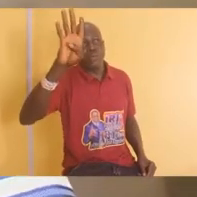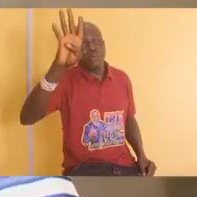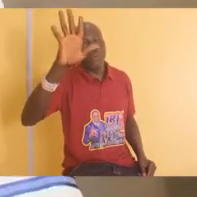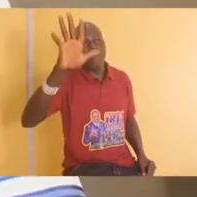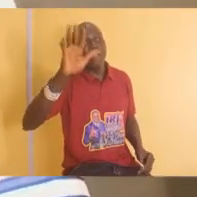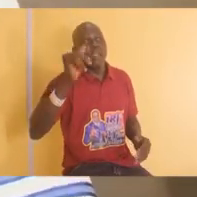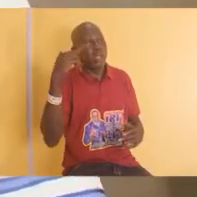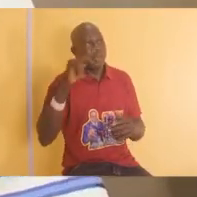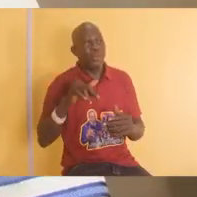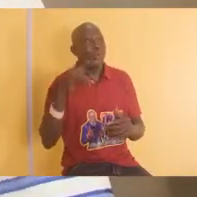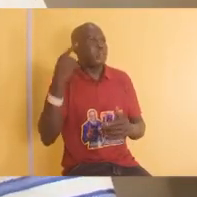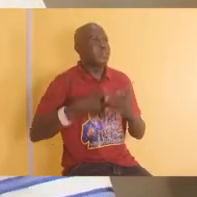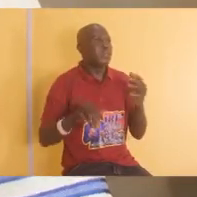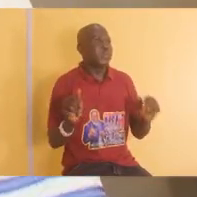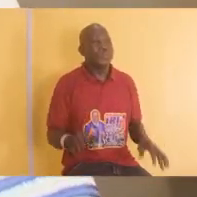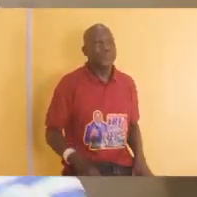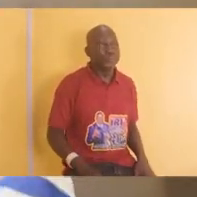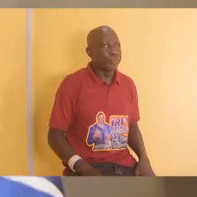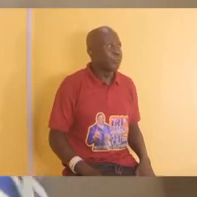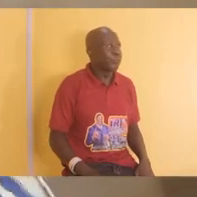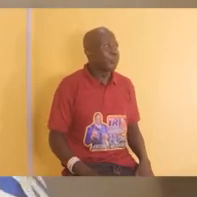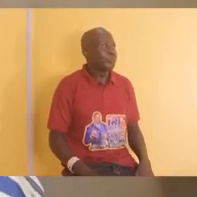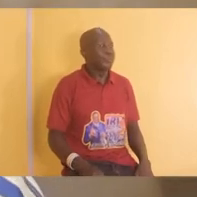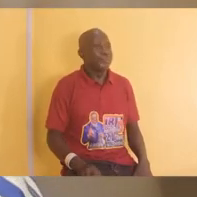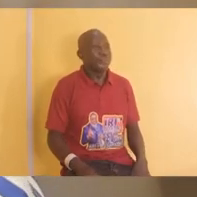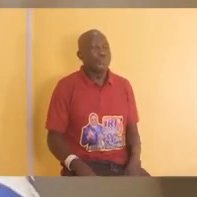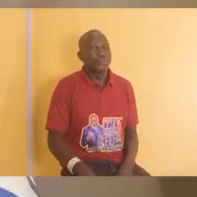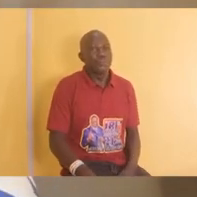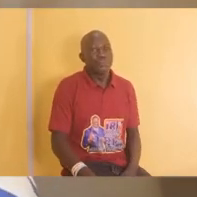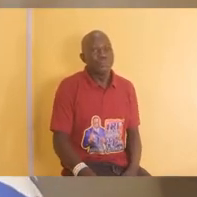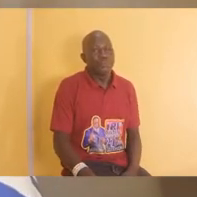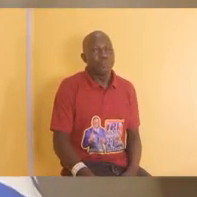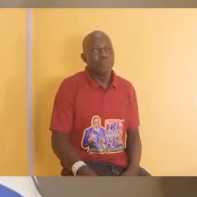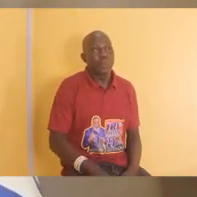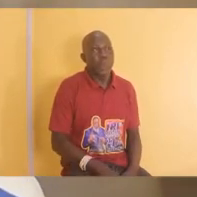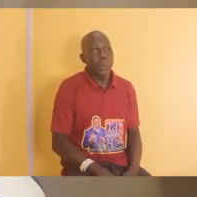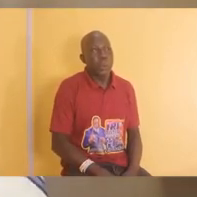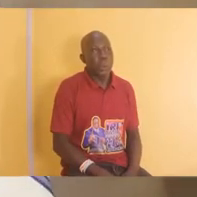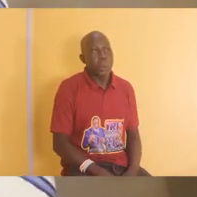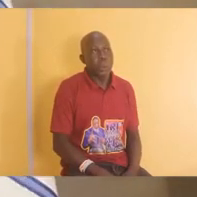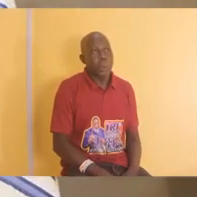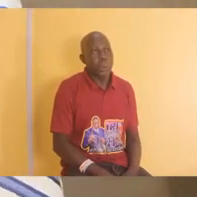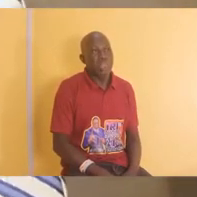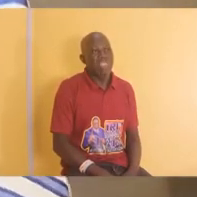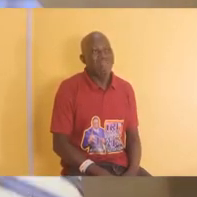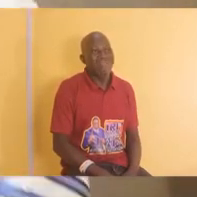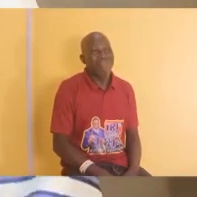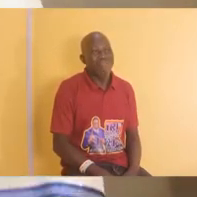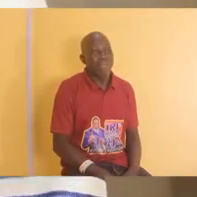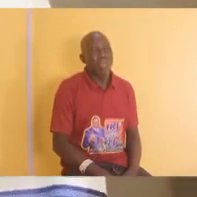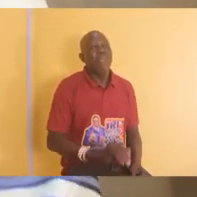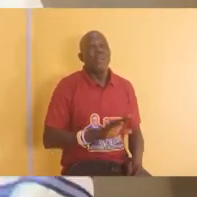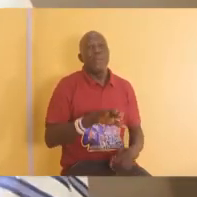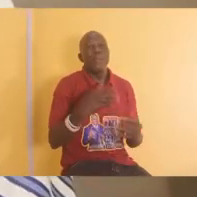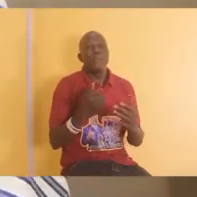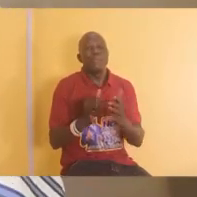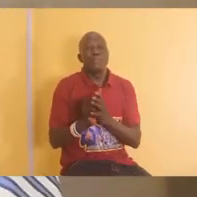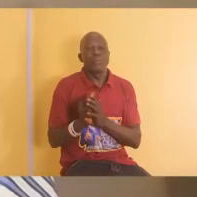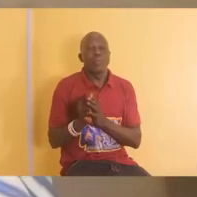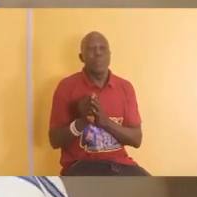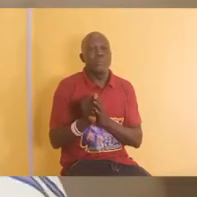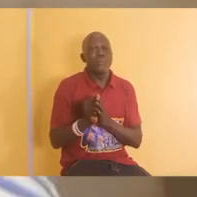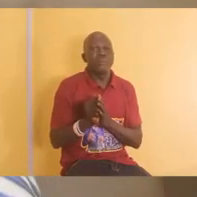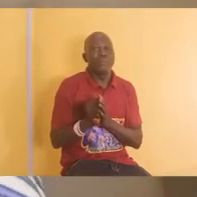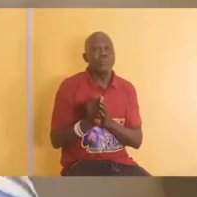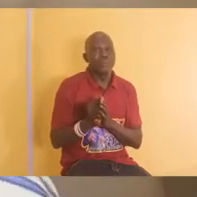You read that word. Shugon, Lani Ogonjo, Paul at Silent Badura, Paul at Silent Pray, Paul at Silent Pray,